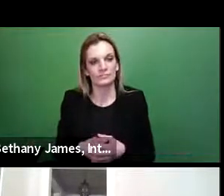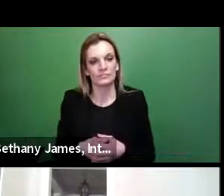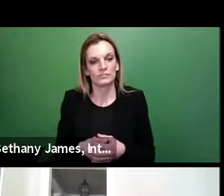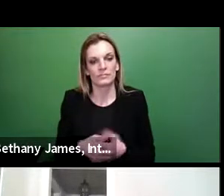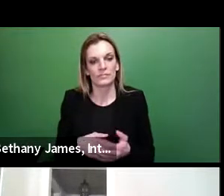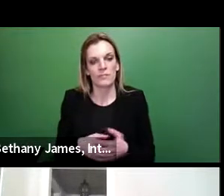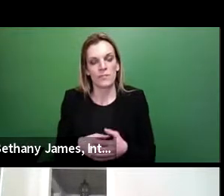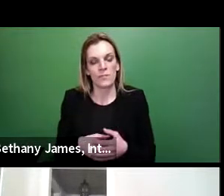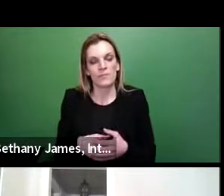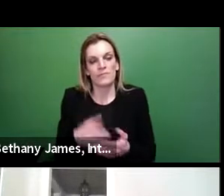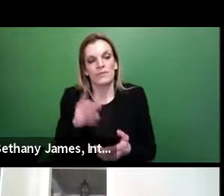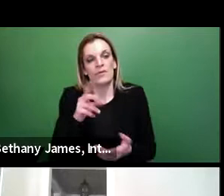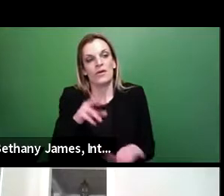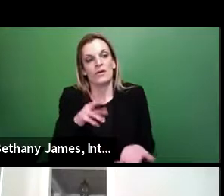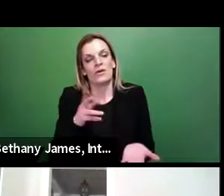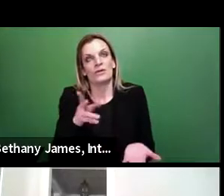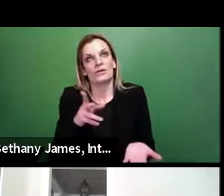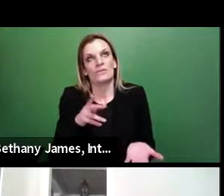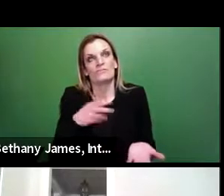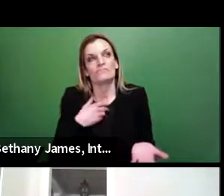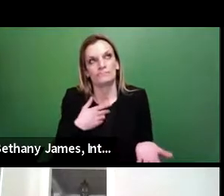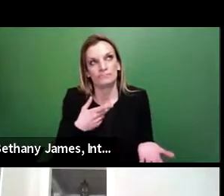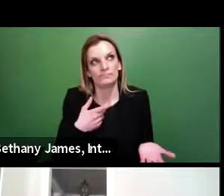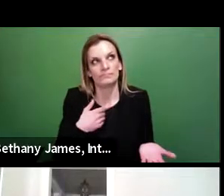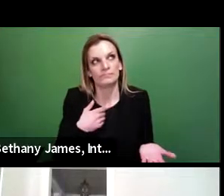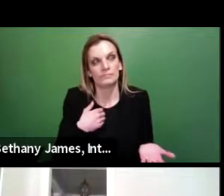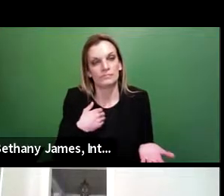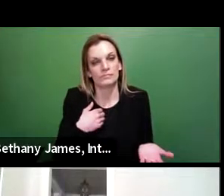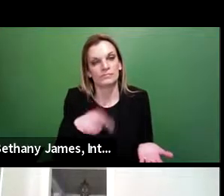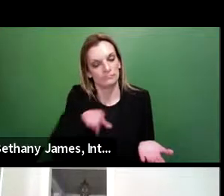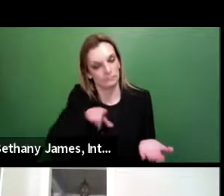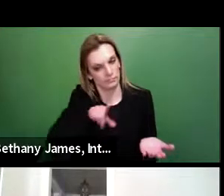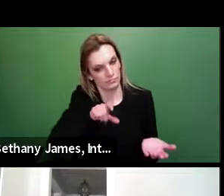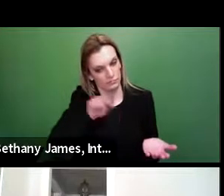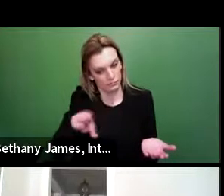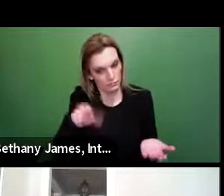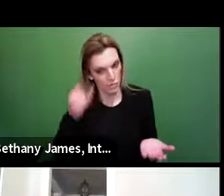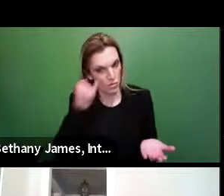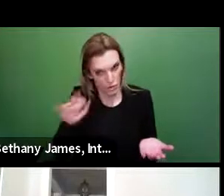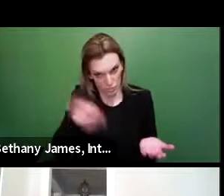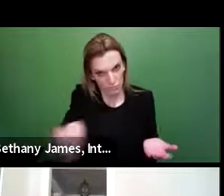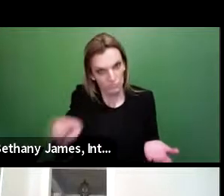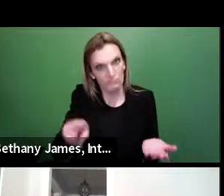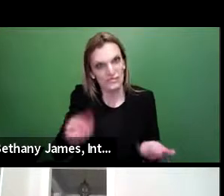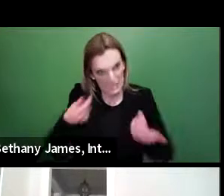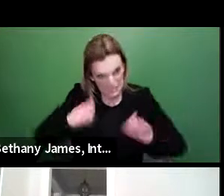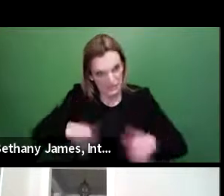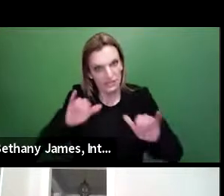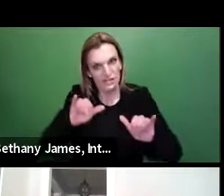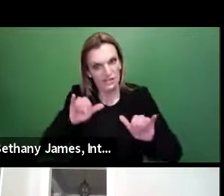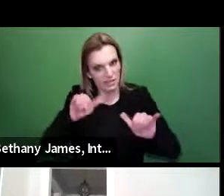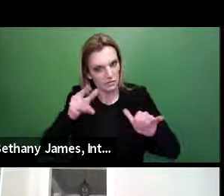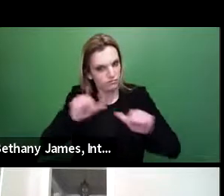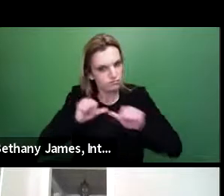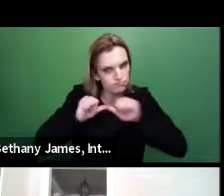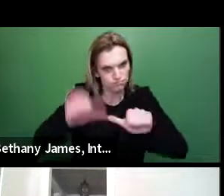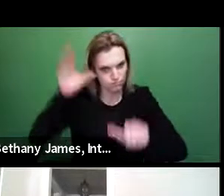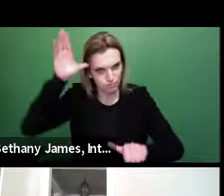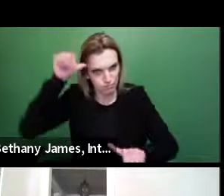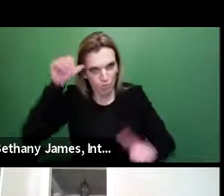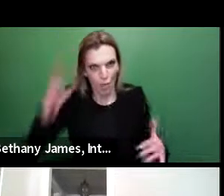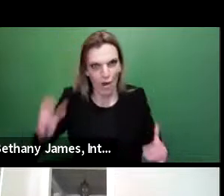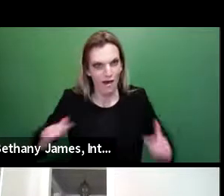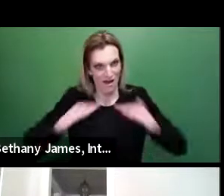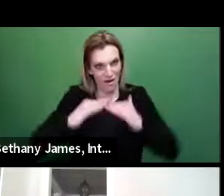if in fact you all continue to pursue this idea of equity in this area, it would be nice to get